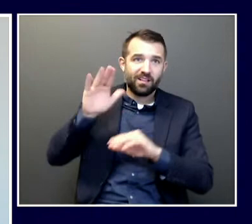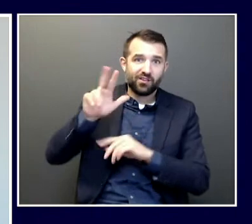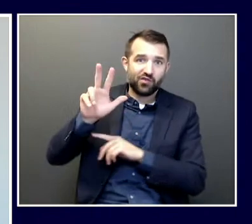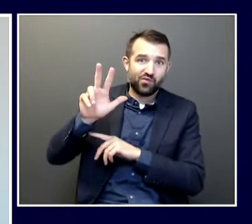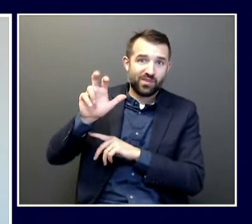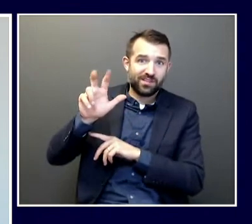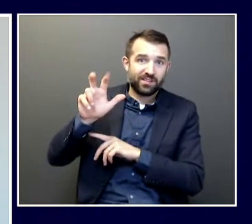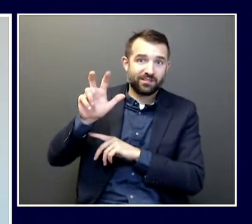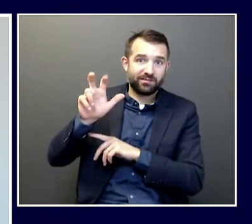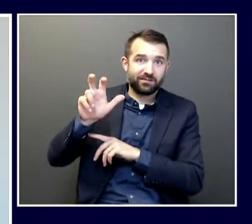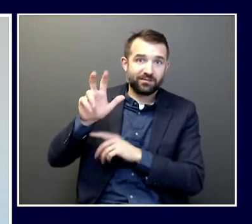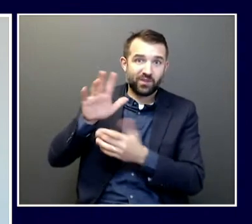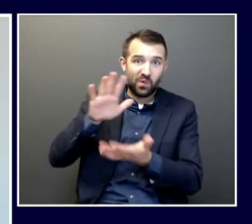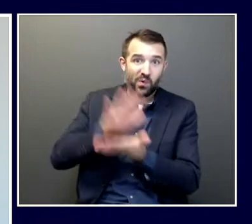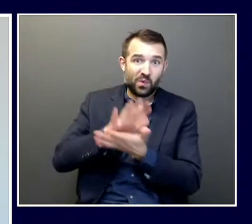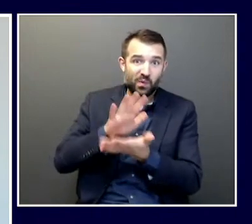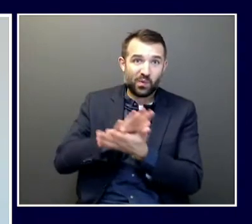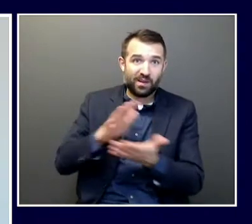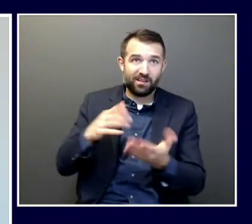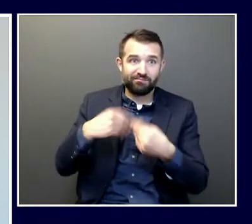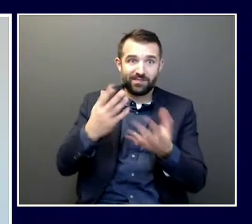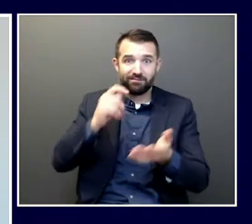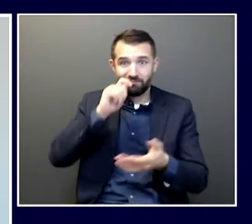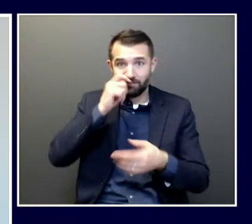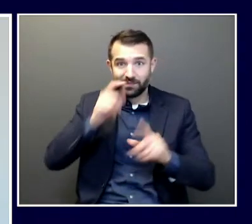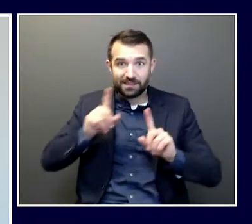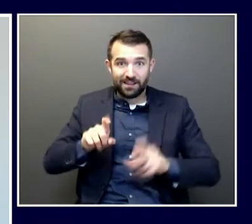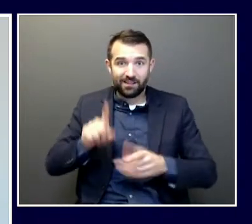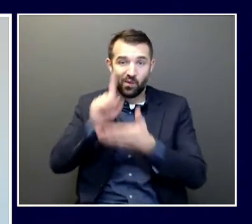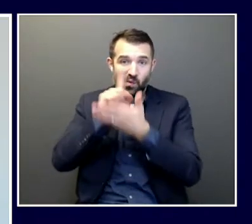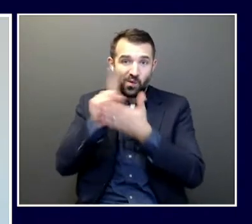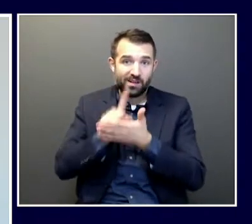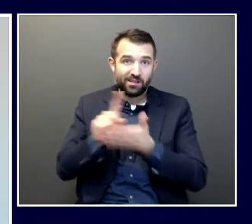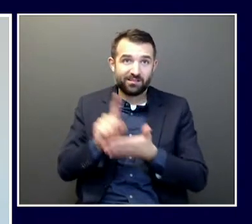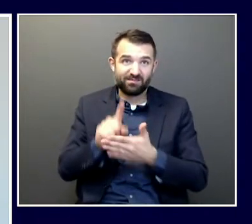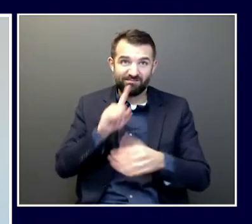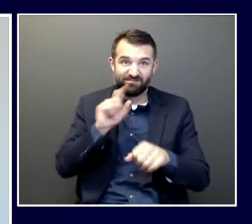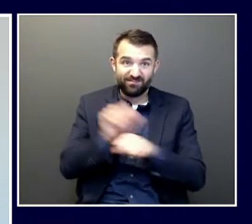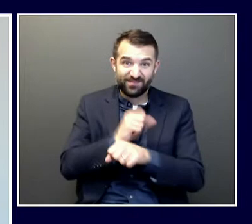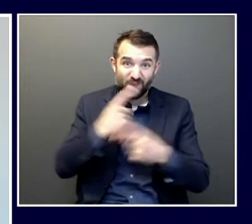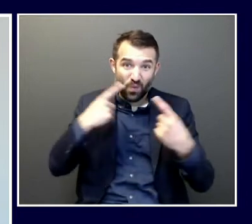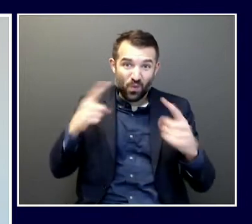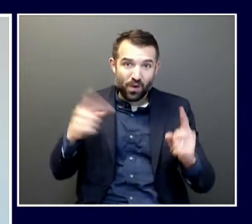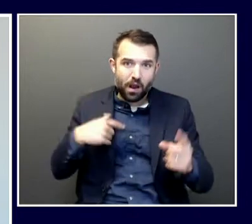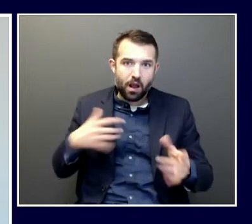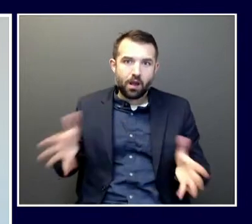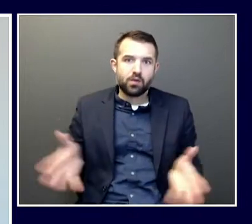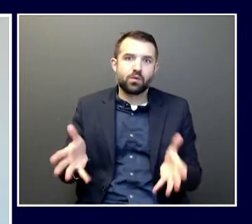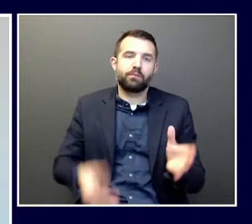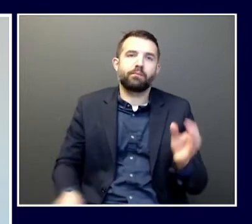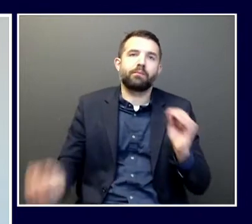pool testing, it can work, it has worked, and we do encourage more schools to take up this option.